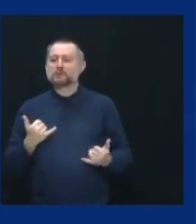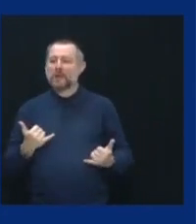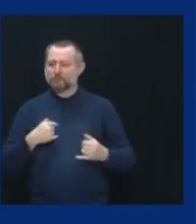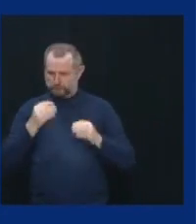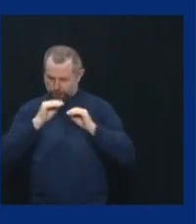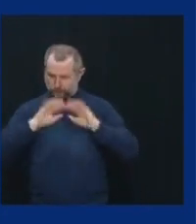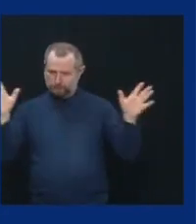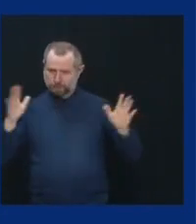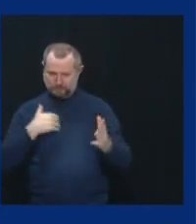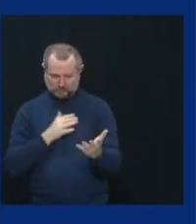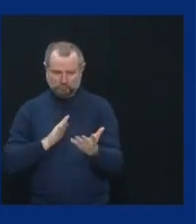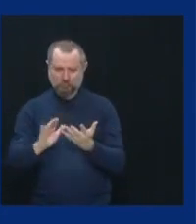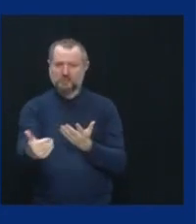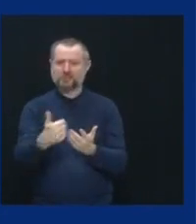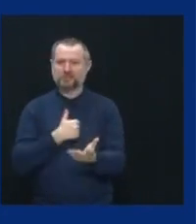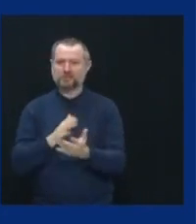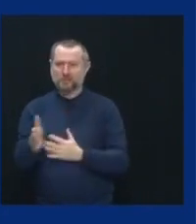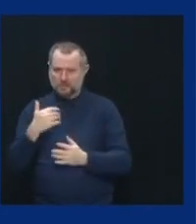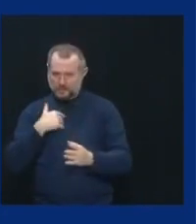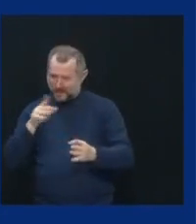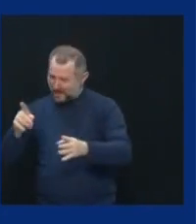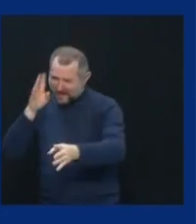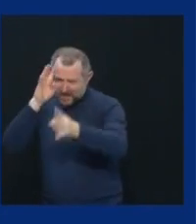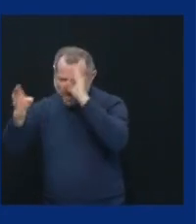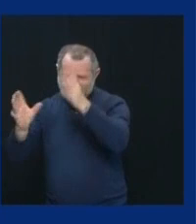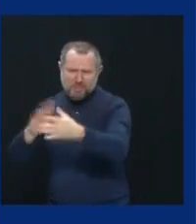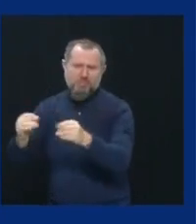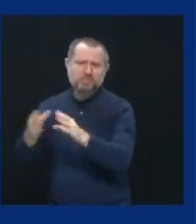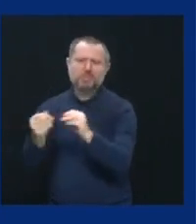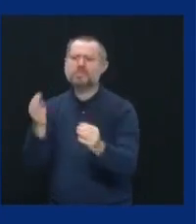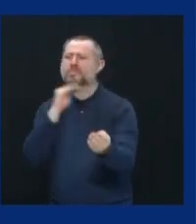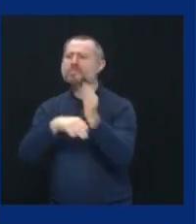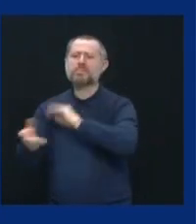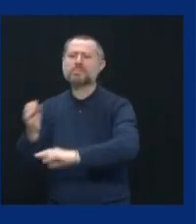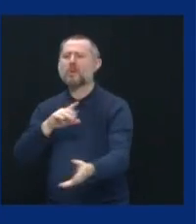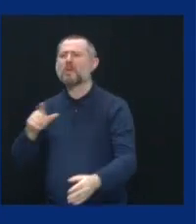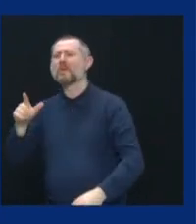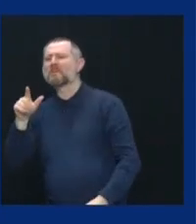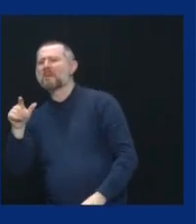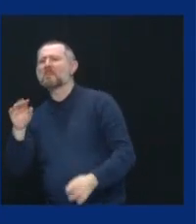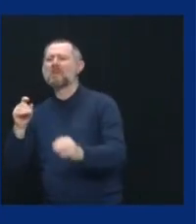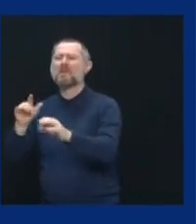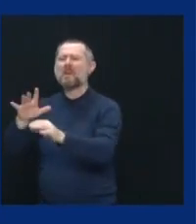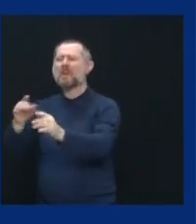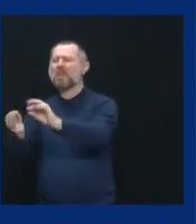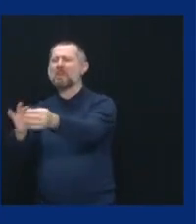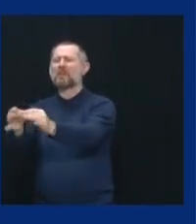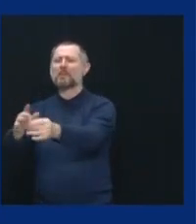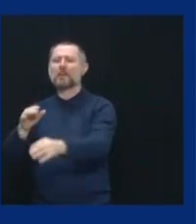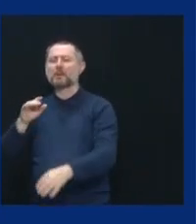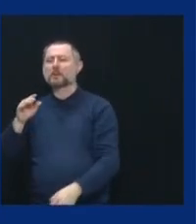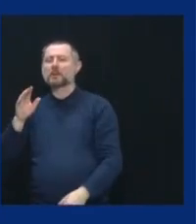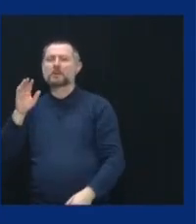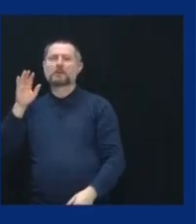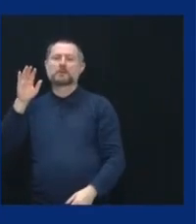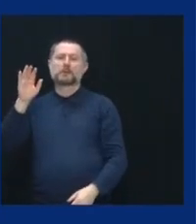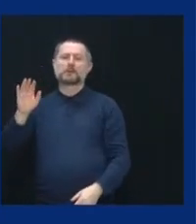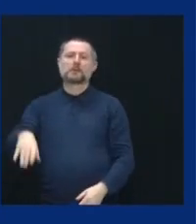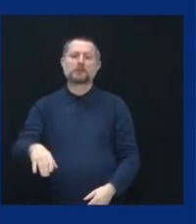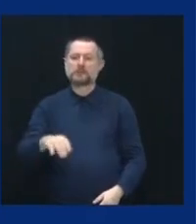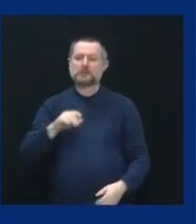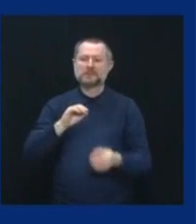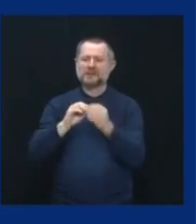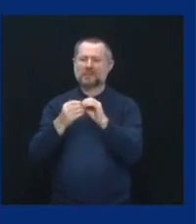All these theories, March 25th memo did this. No, it didn't. Well, the state numbers